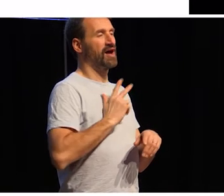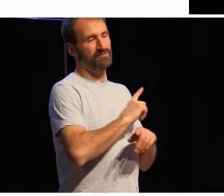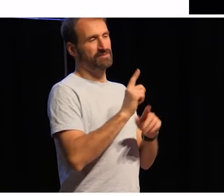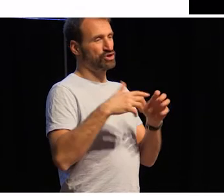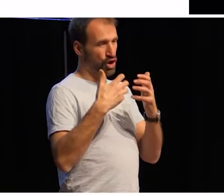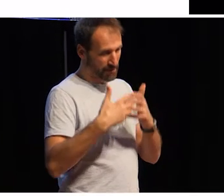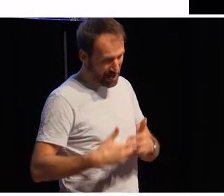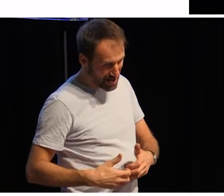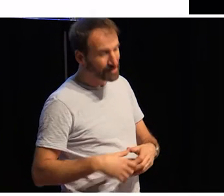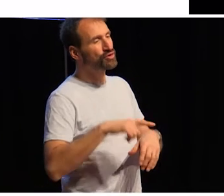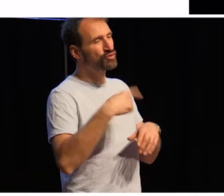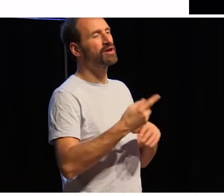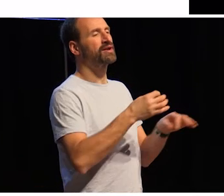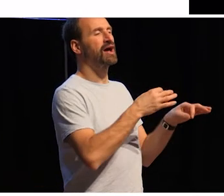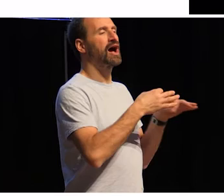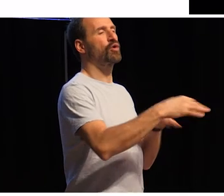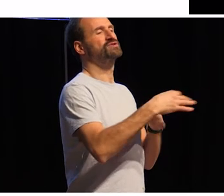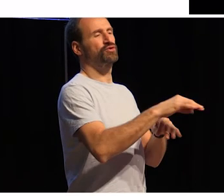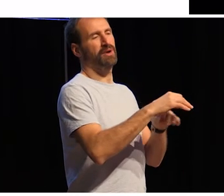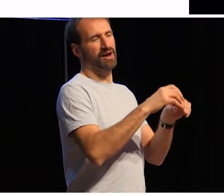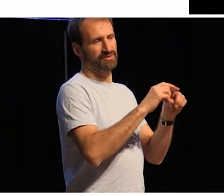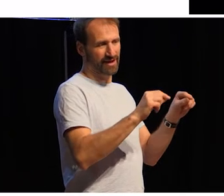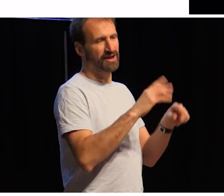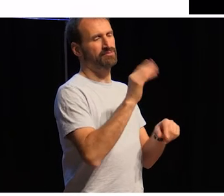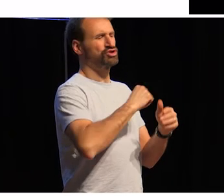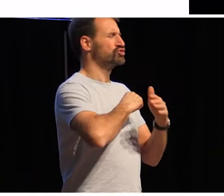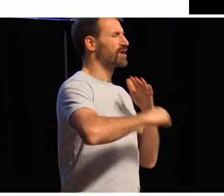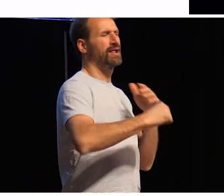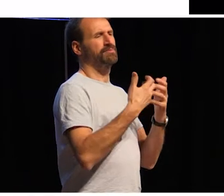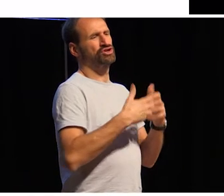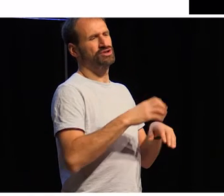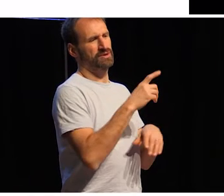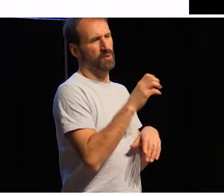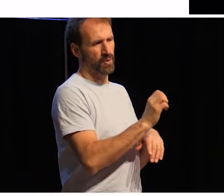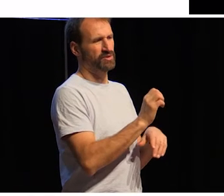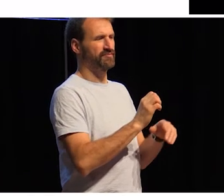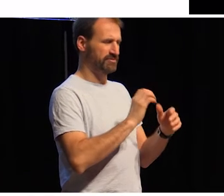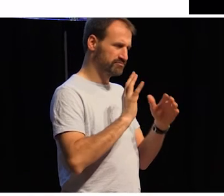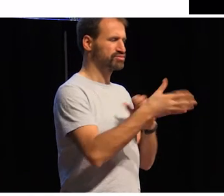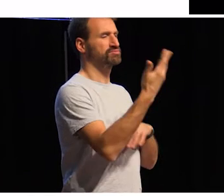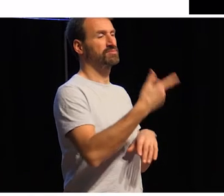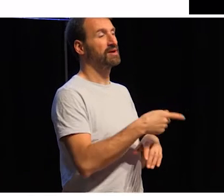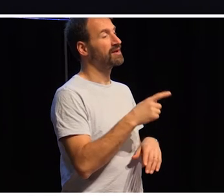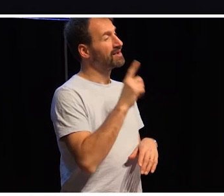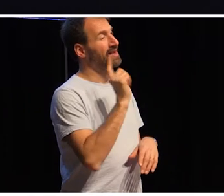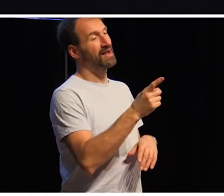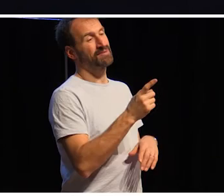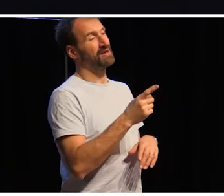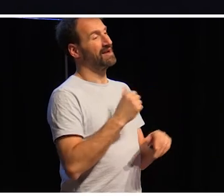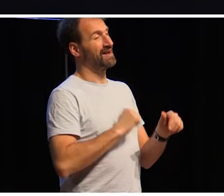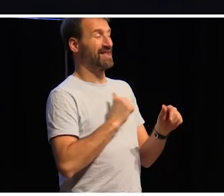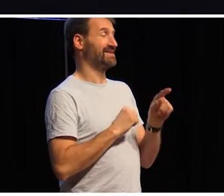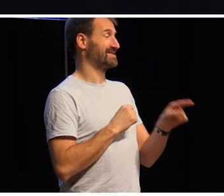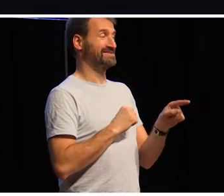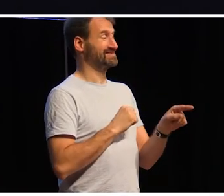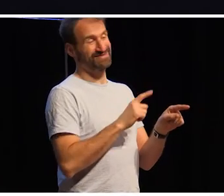with fast optimized machine code, and then as a separate step, you run that executable. That is not the case in JavaScript. If